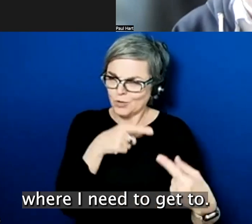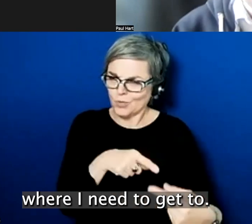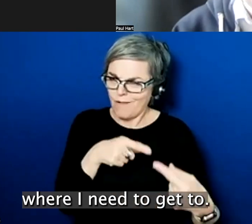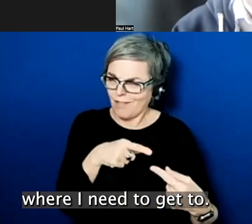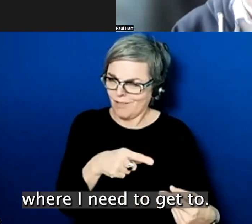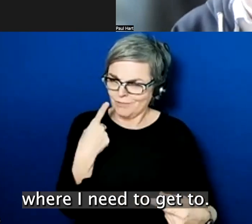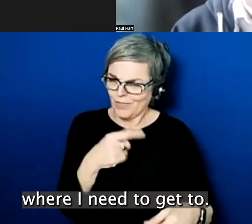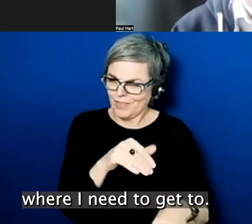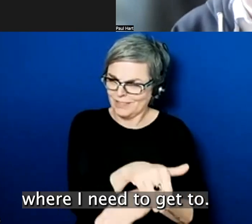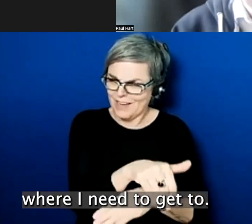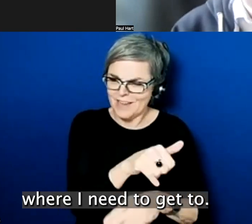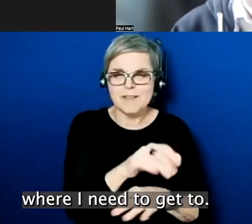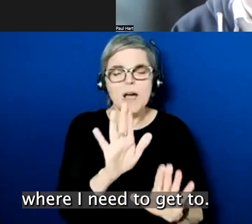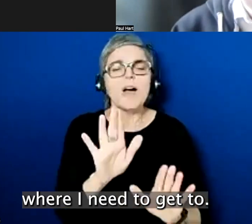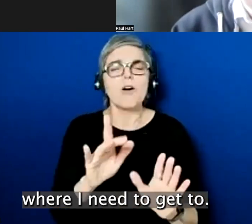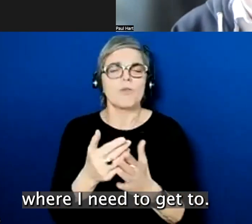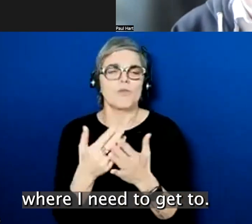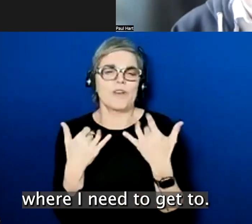to.